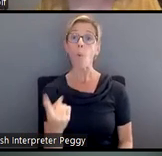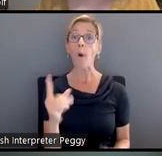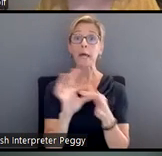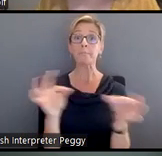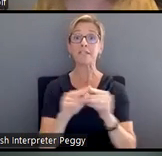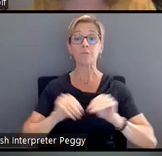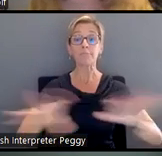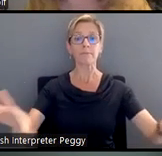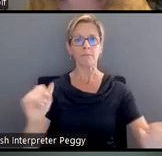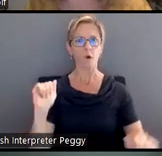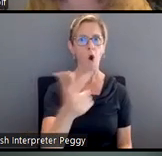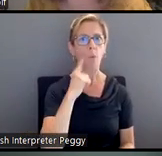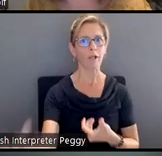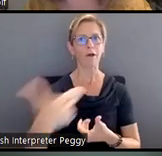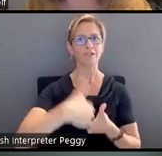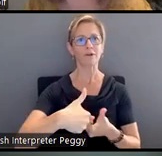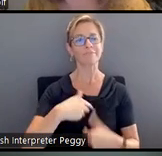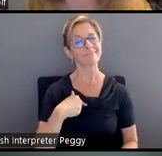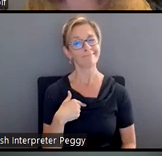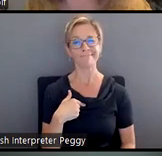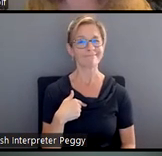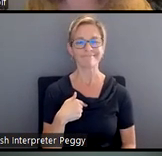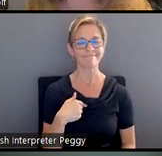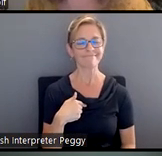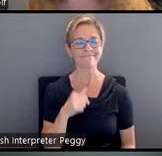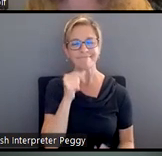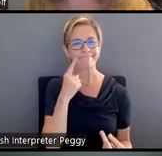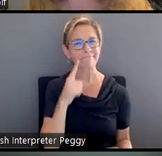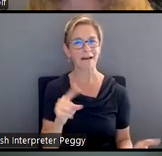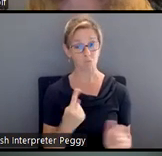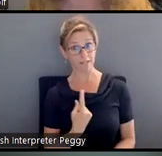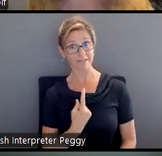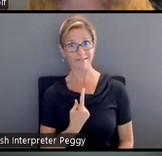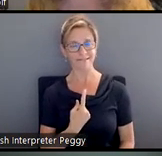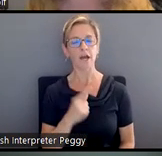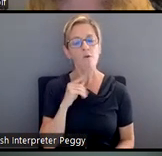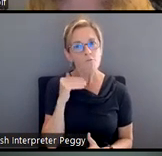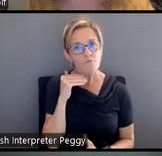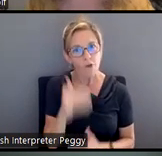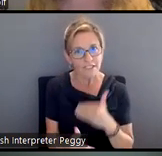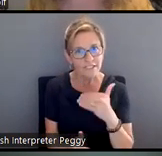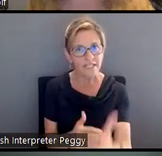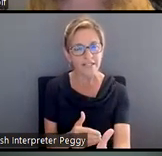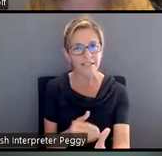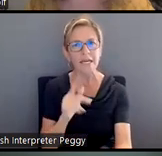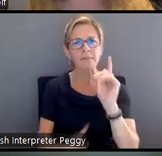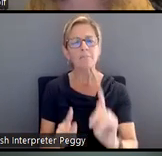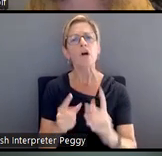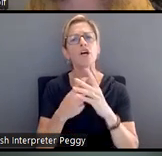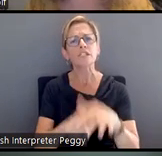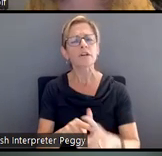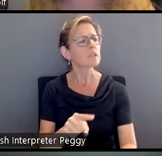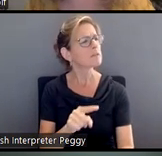up. That doesn't normally happen. It is a process of people getting to know who you are and what you